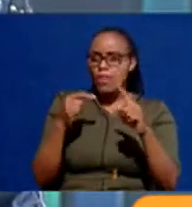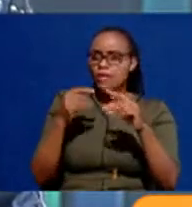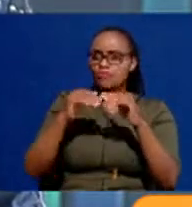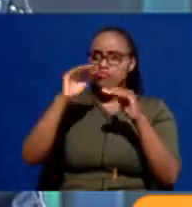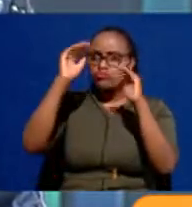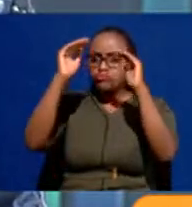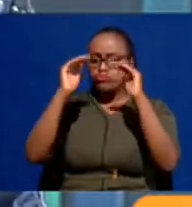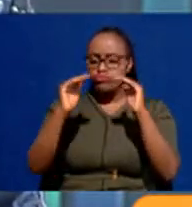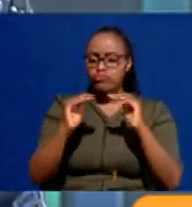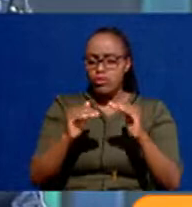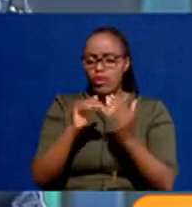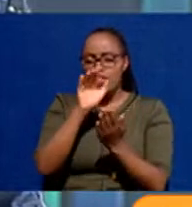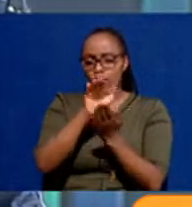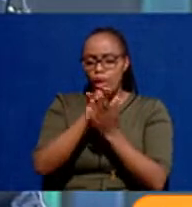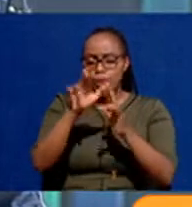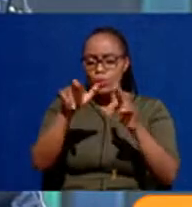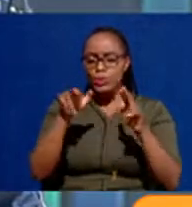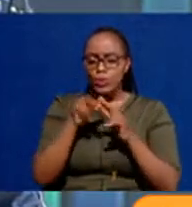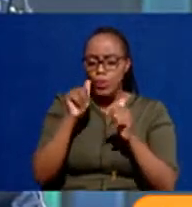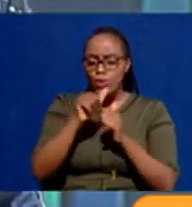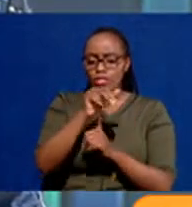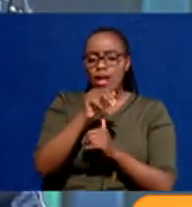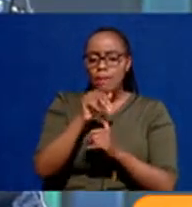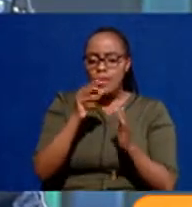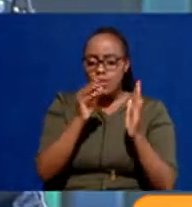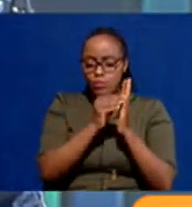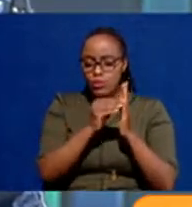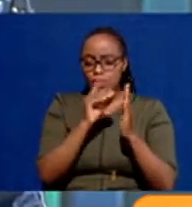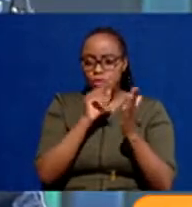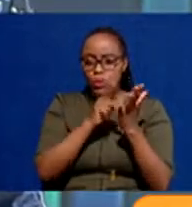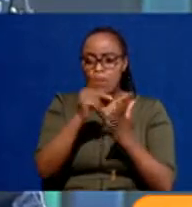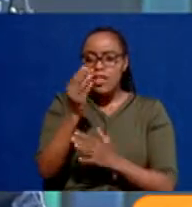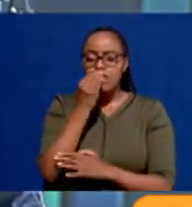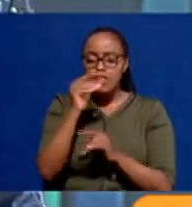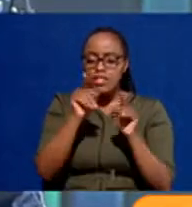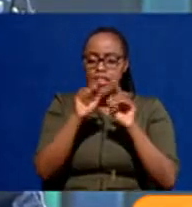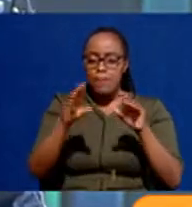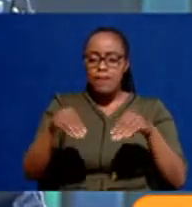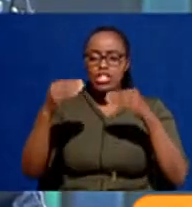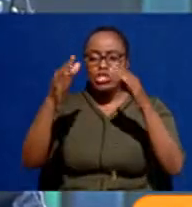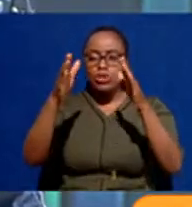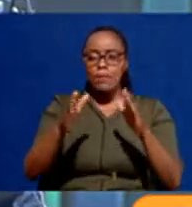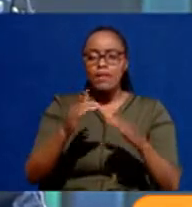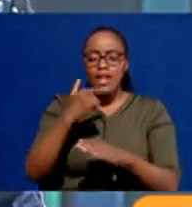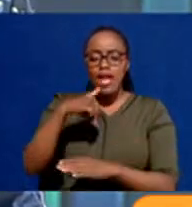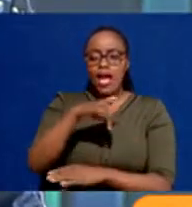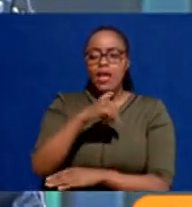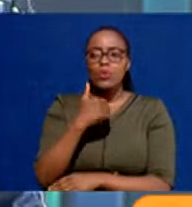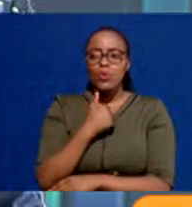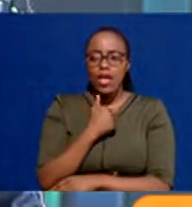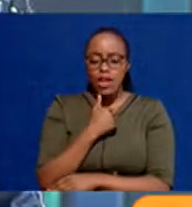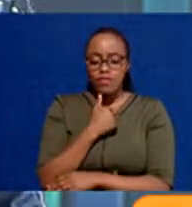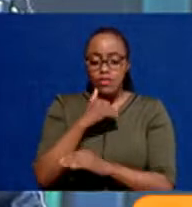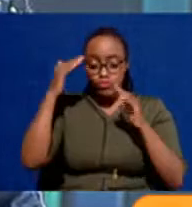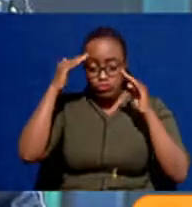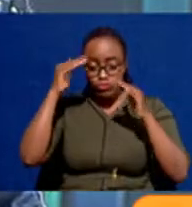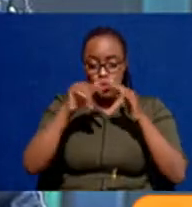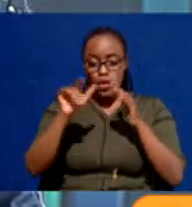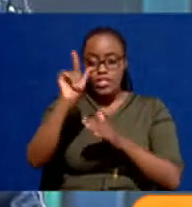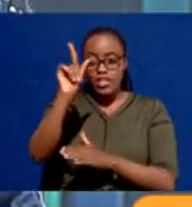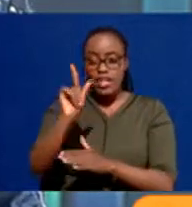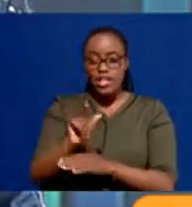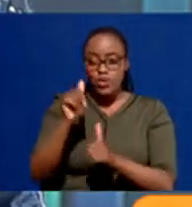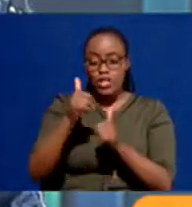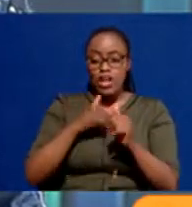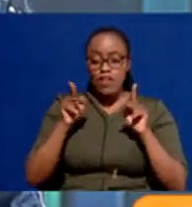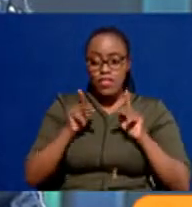the stores mapped to buy the food by the same distributors, we have actually looked at the regions where